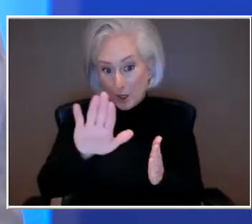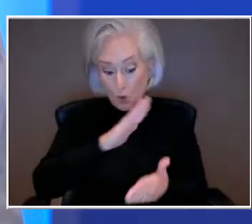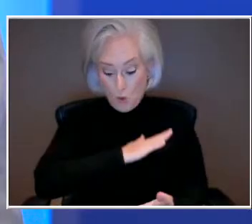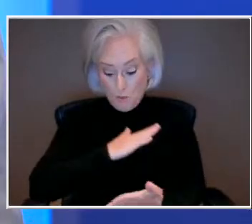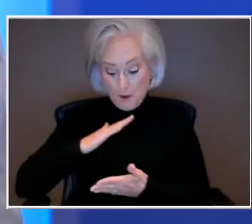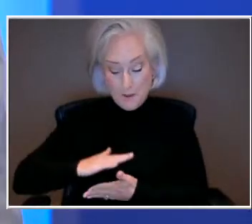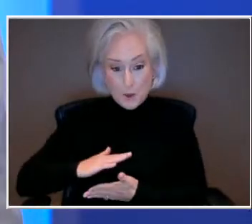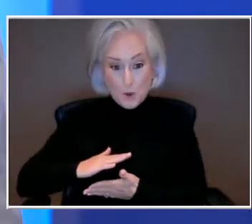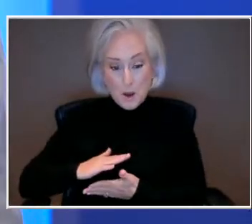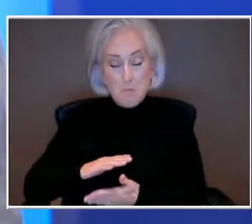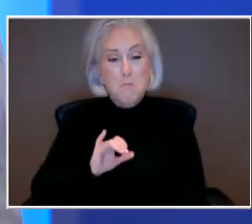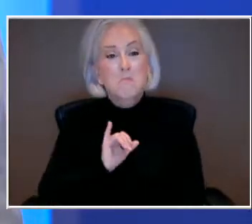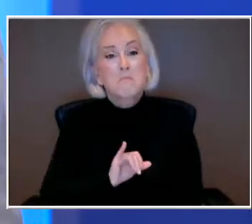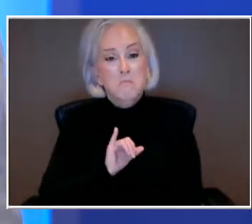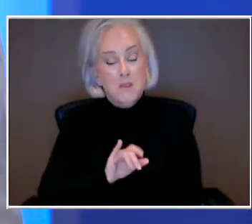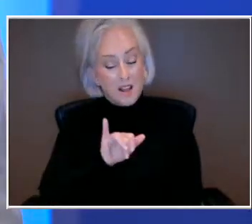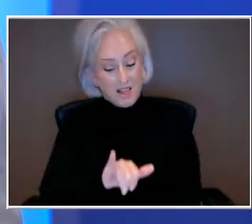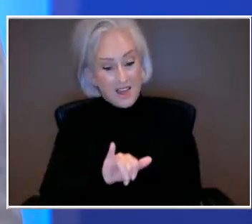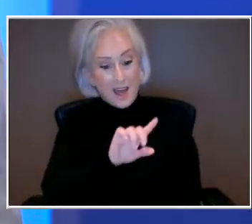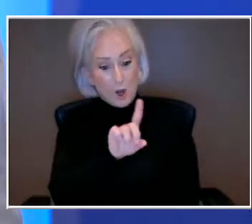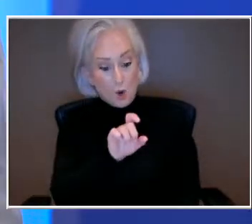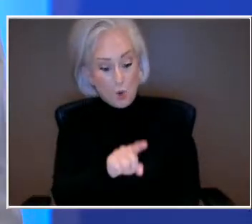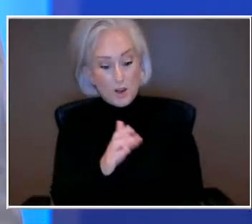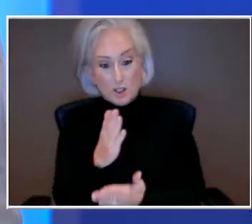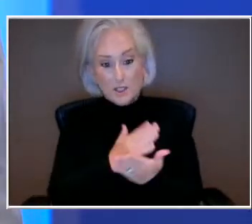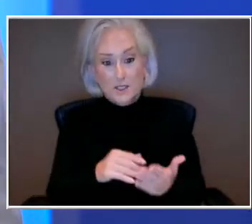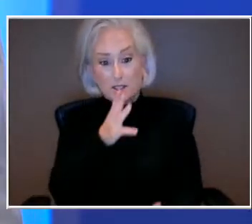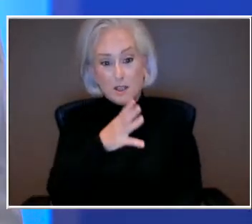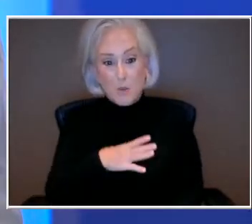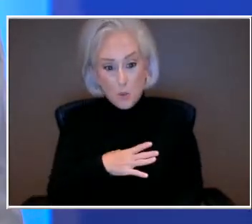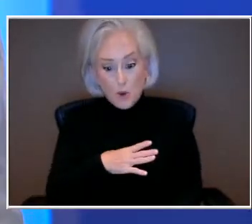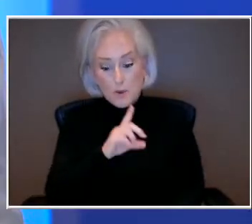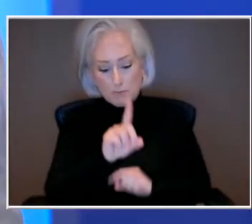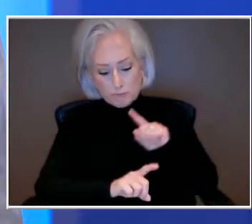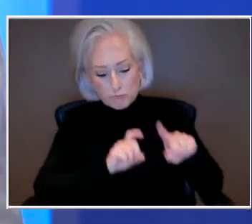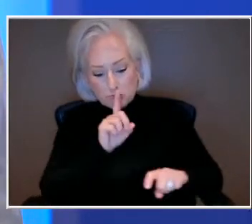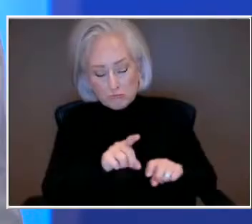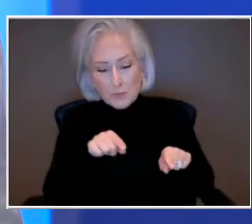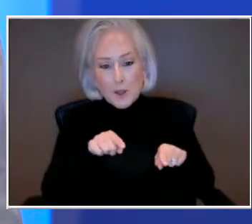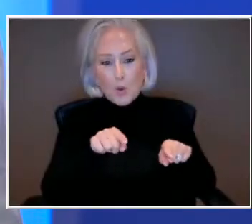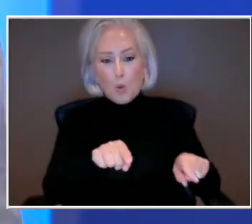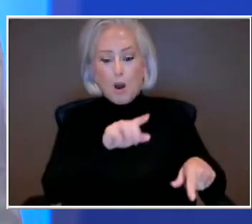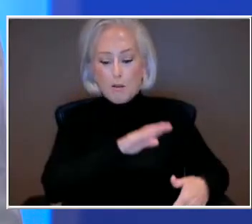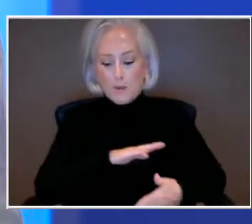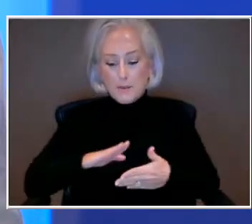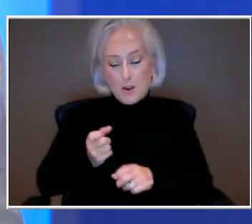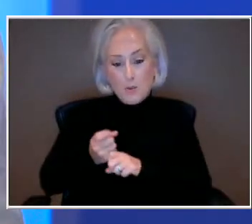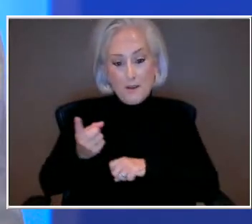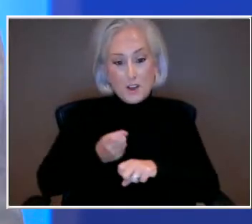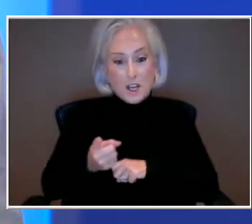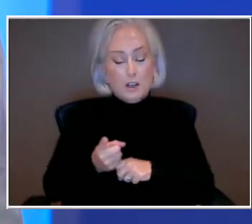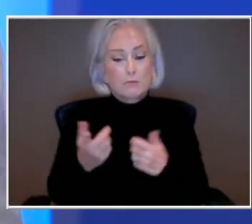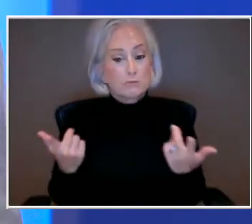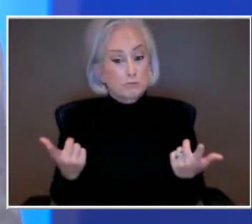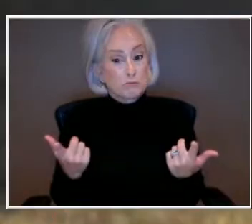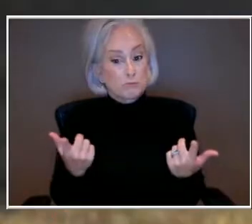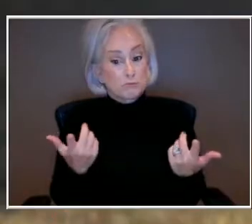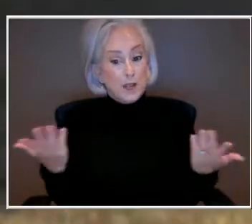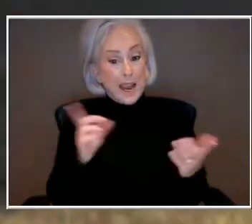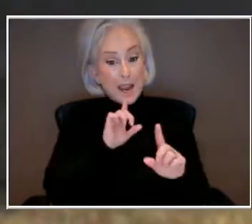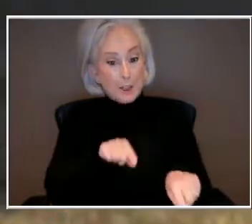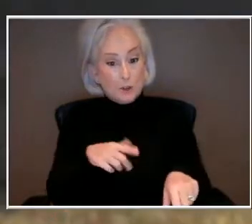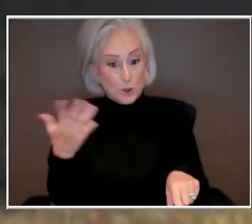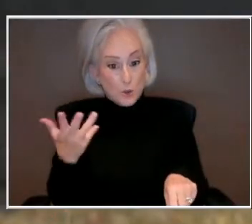is a question some women are being asked when getting their annual screenings. How would you answer? Here is what some women told us.